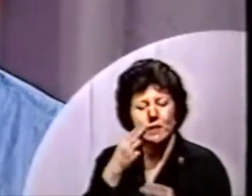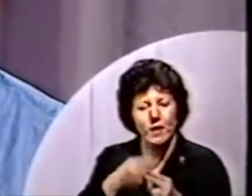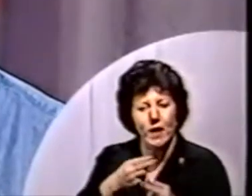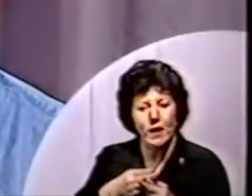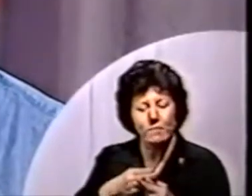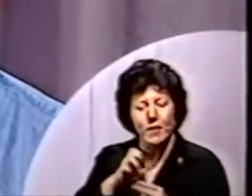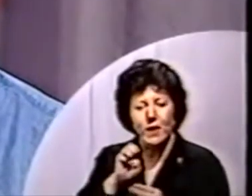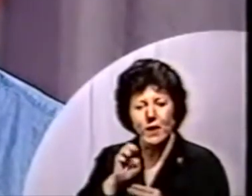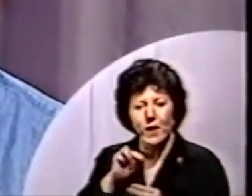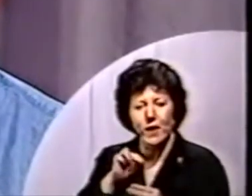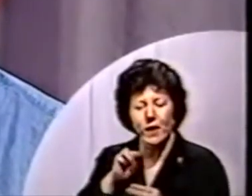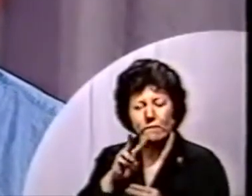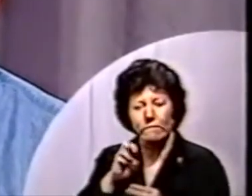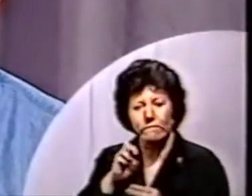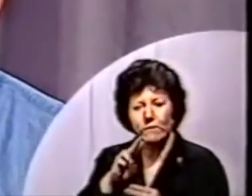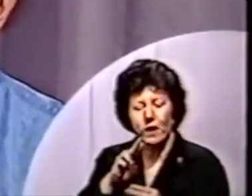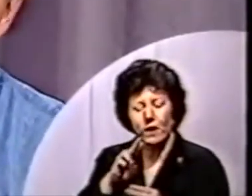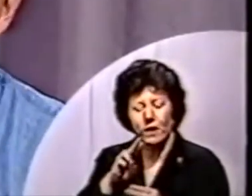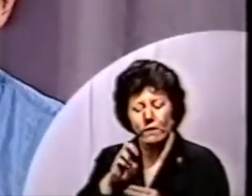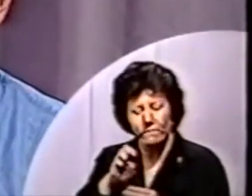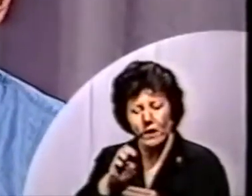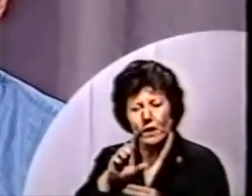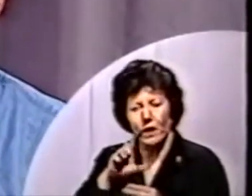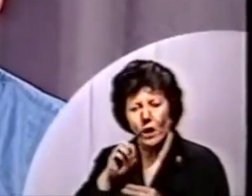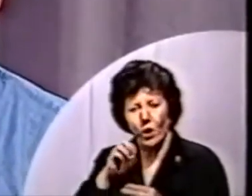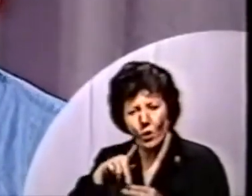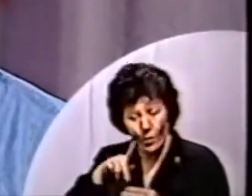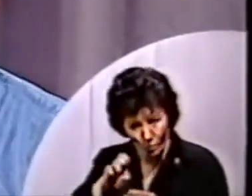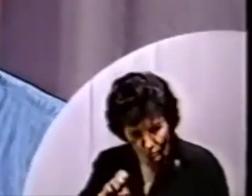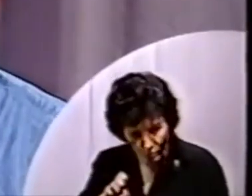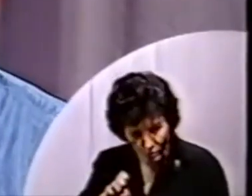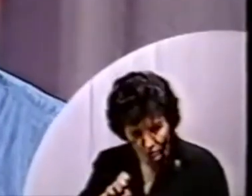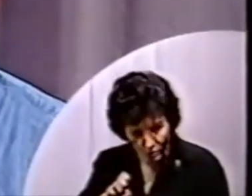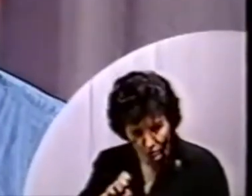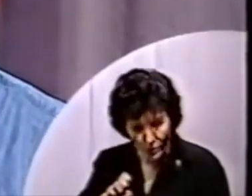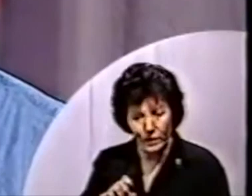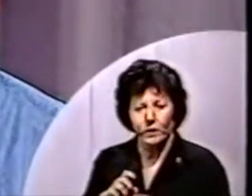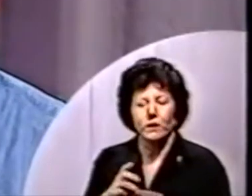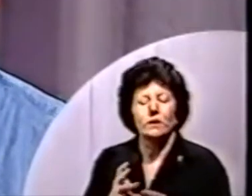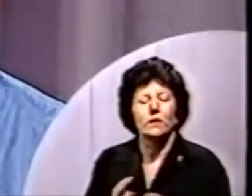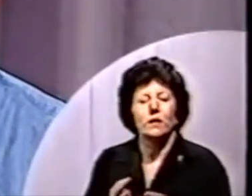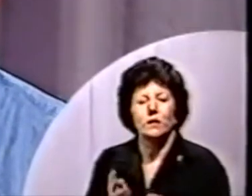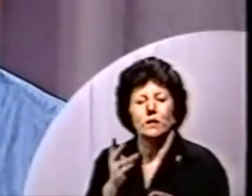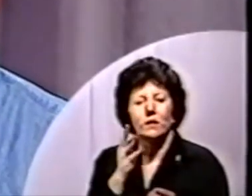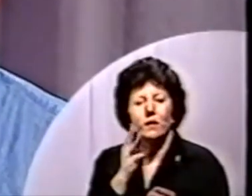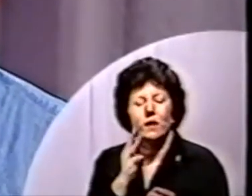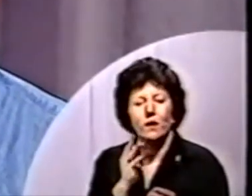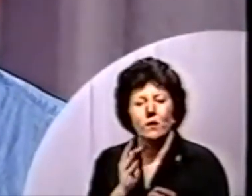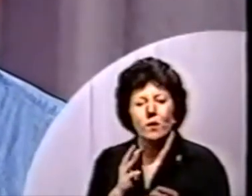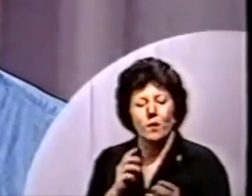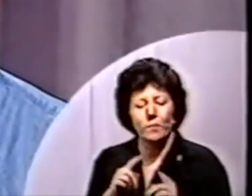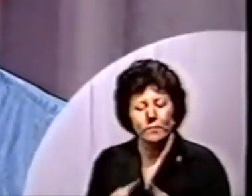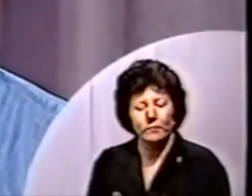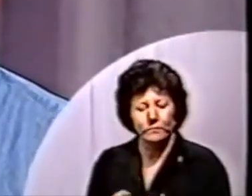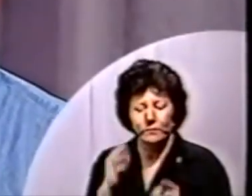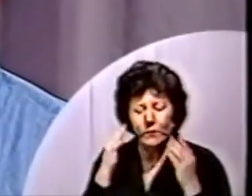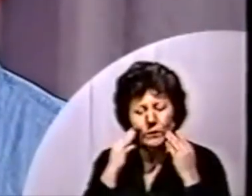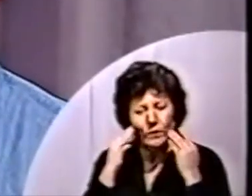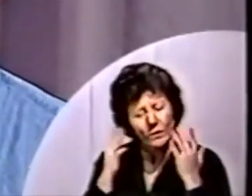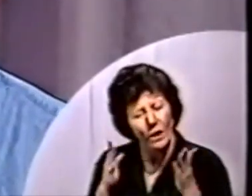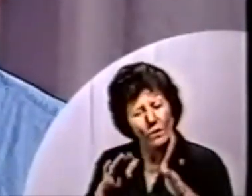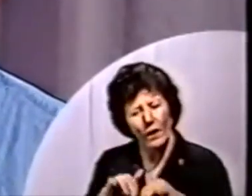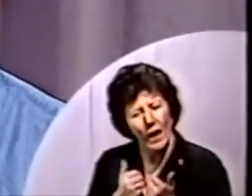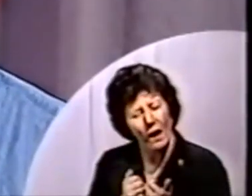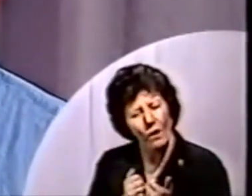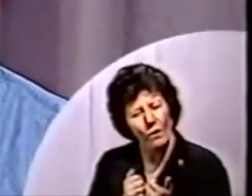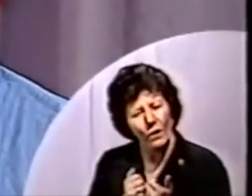could get HIV from this vaccine. But what we don't know is how effective is it in preventing infection. So that's